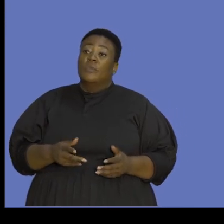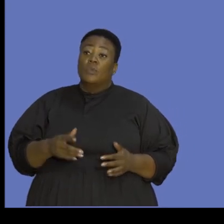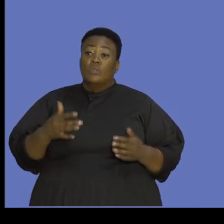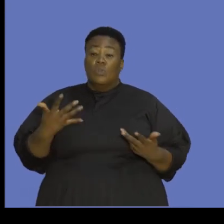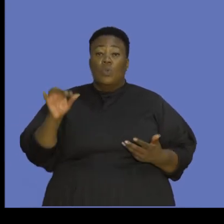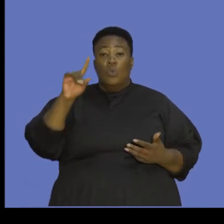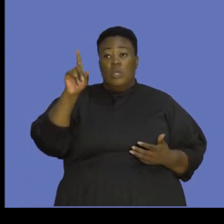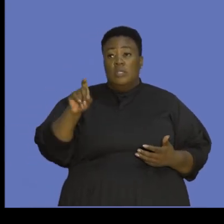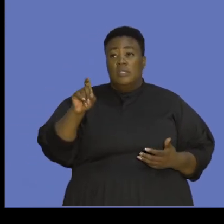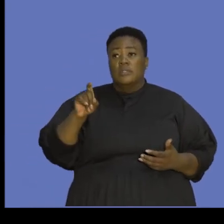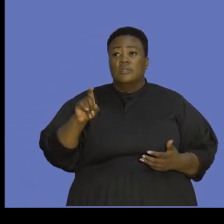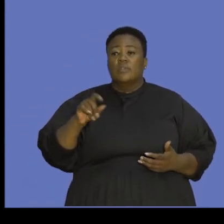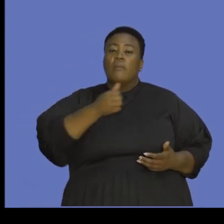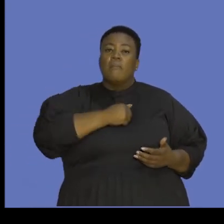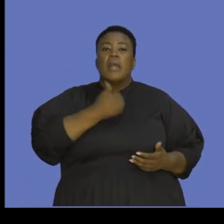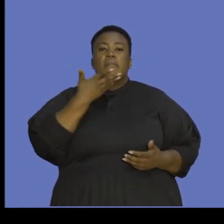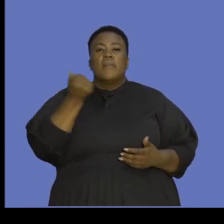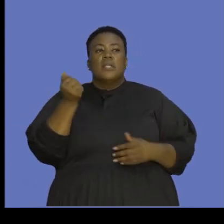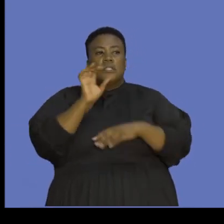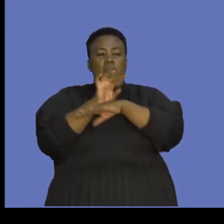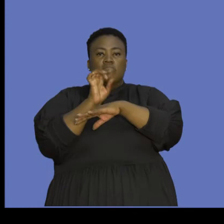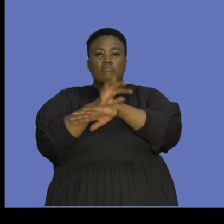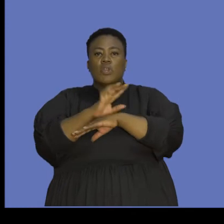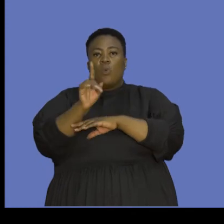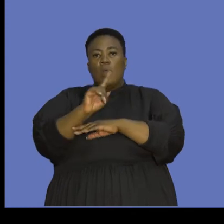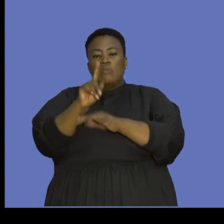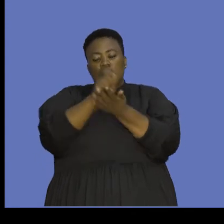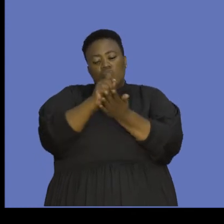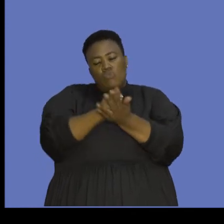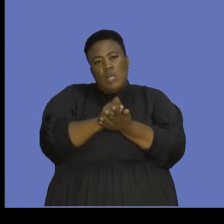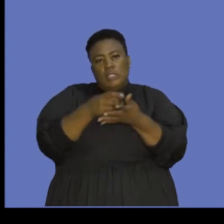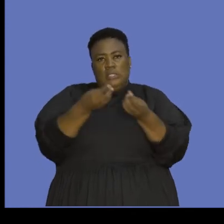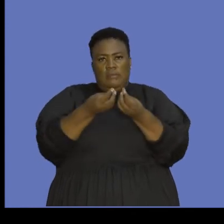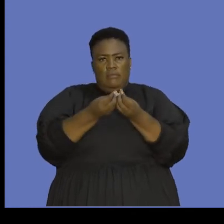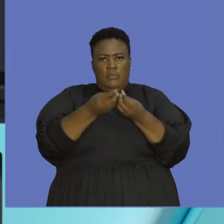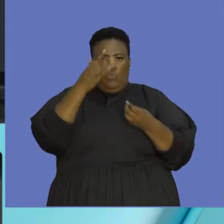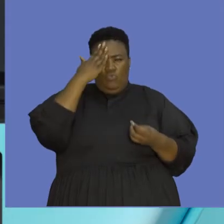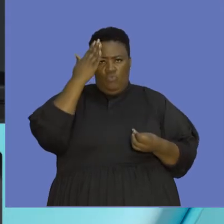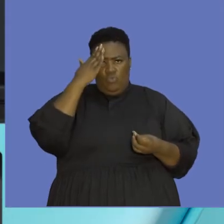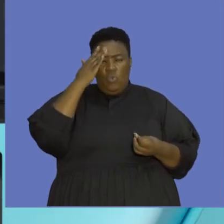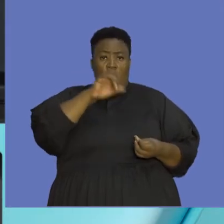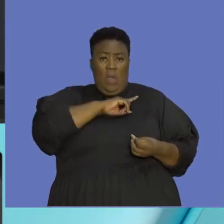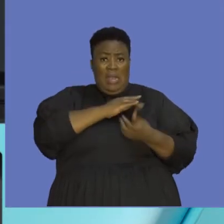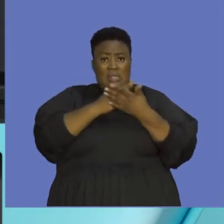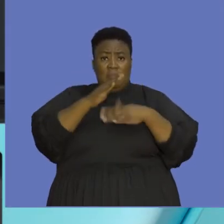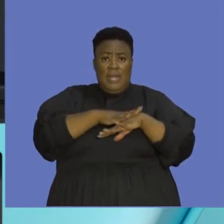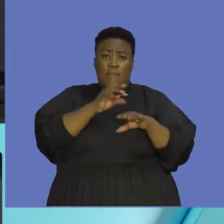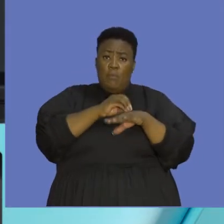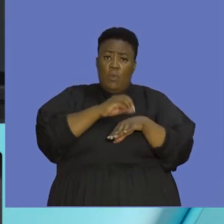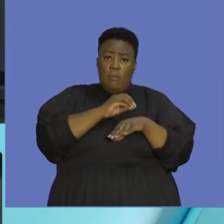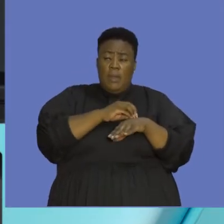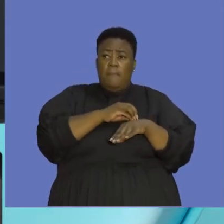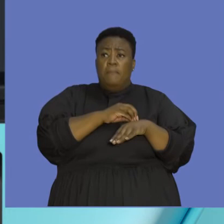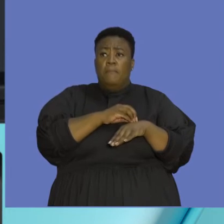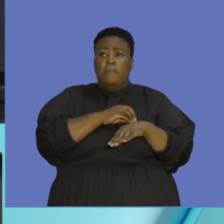again. My best tip for you is to write down what you know, because sometimes the problem